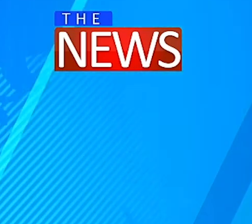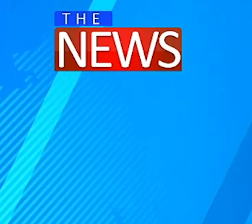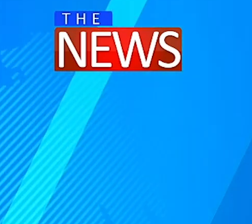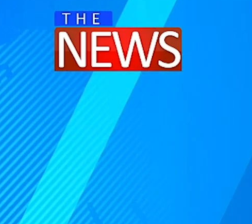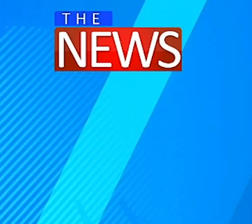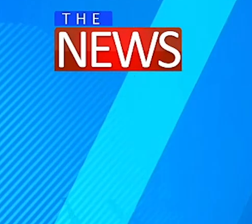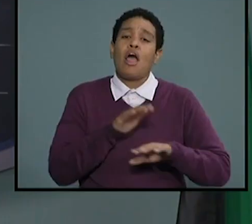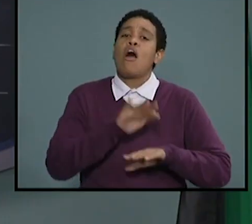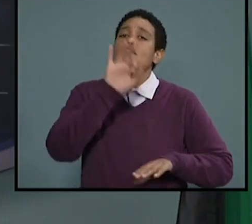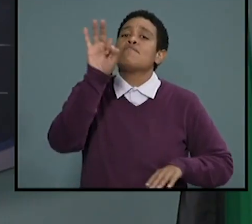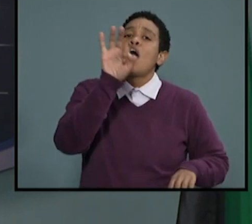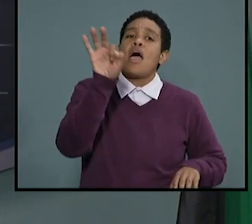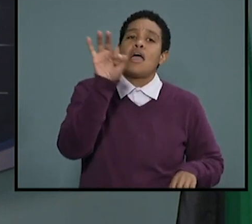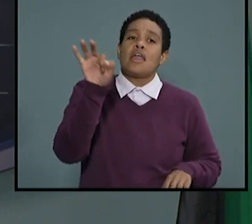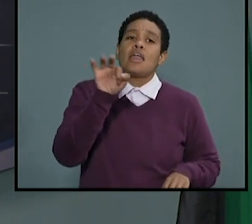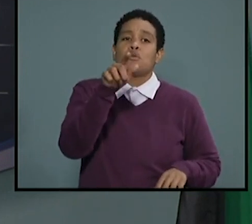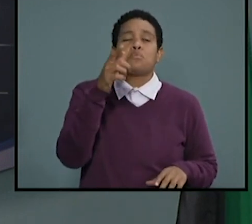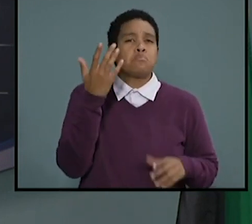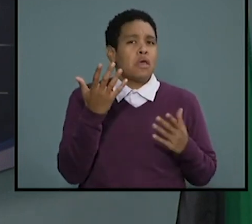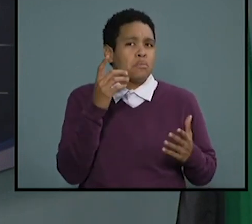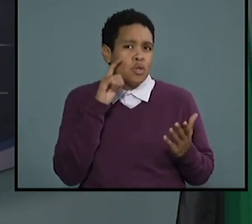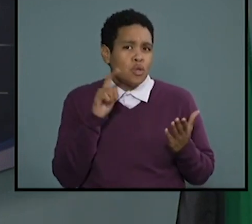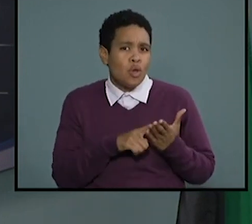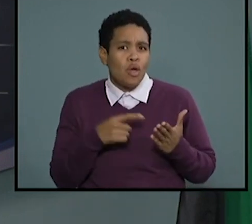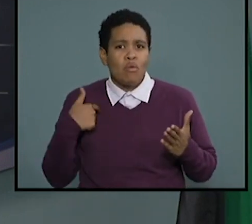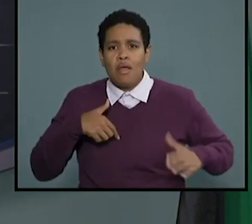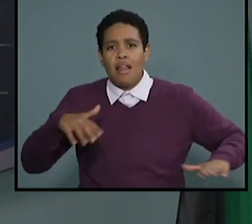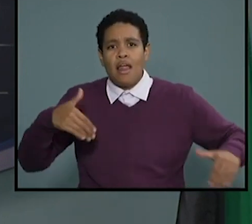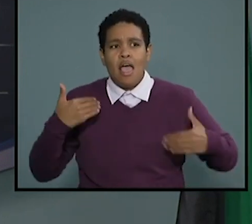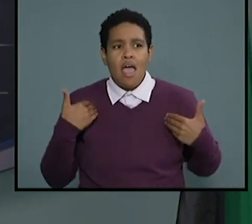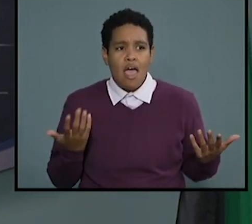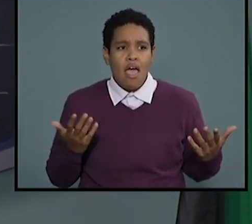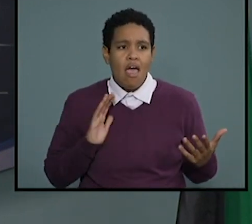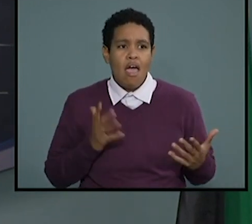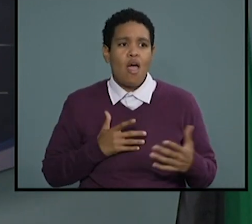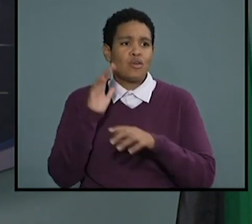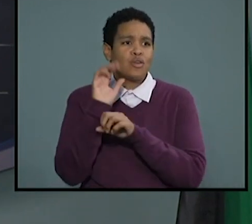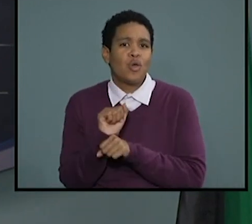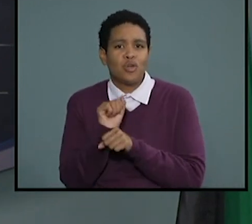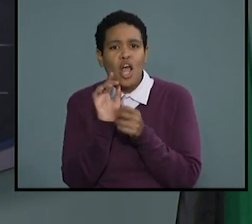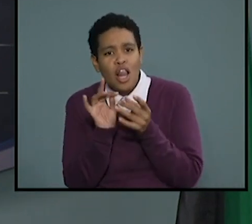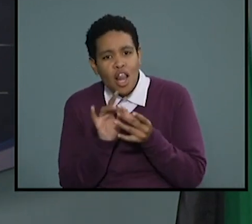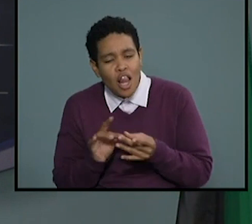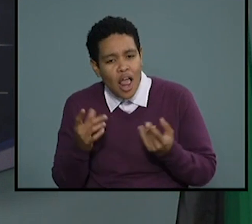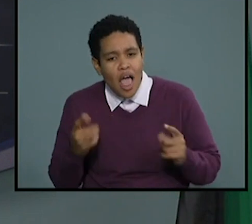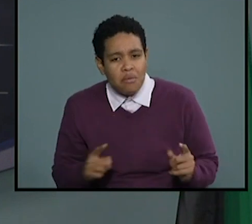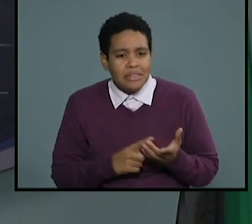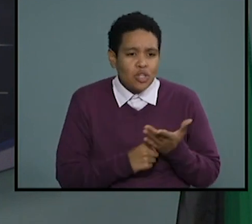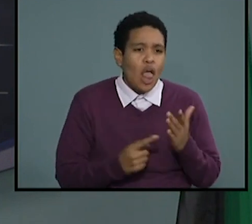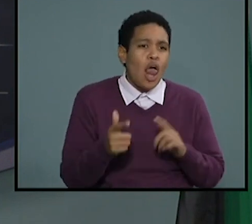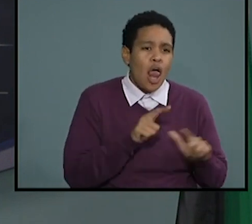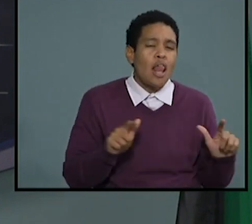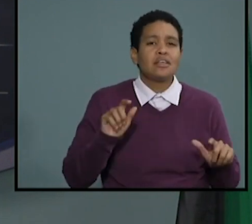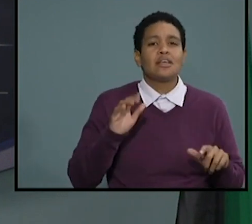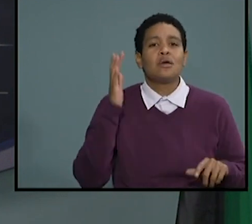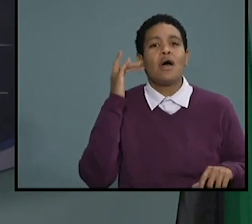are negative. You may have noticed that we did not have our usual press briefing. That is because we